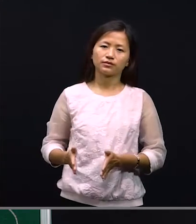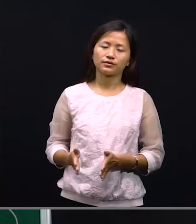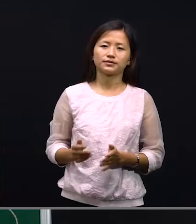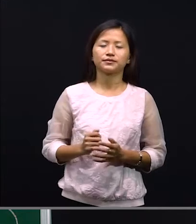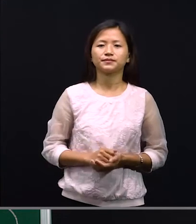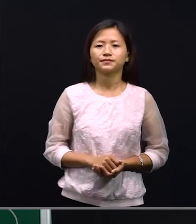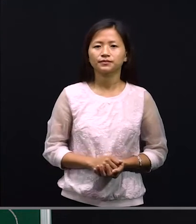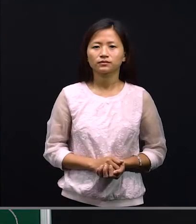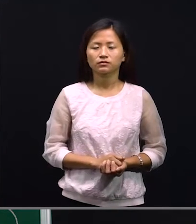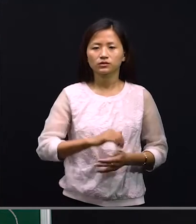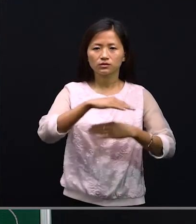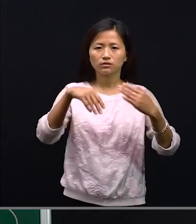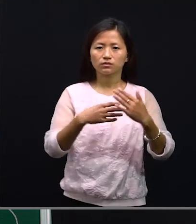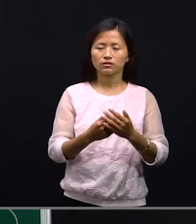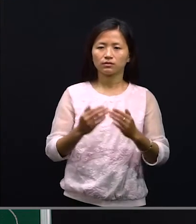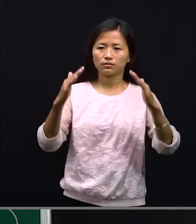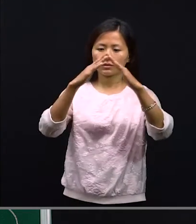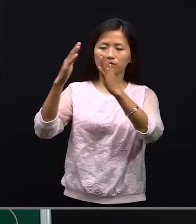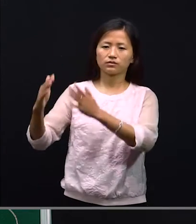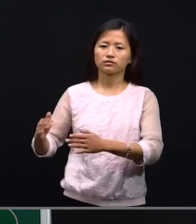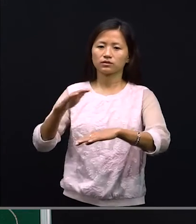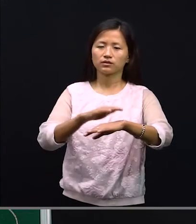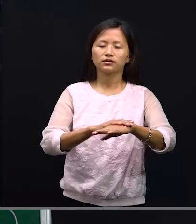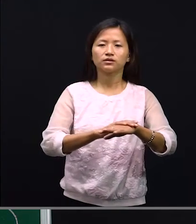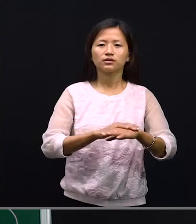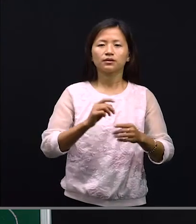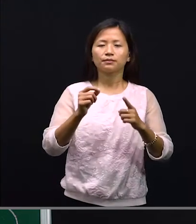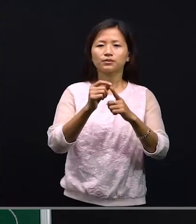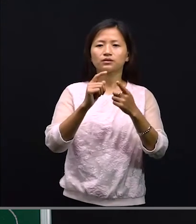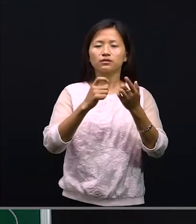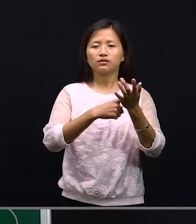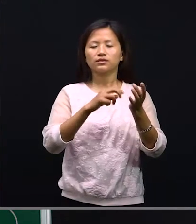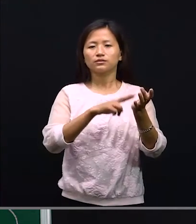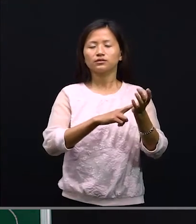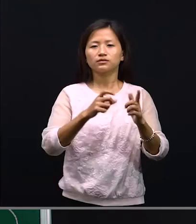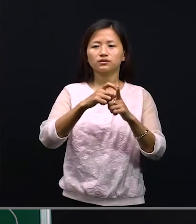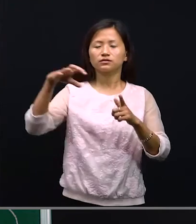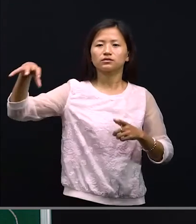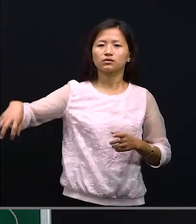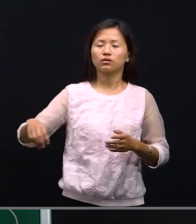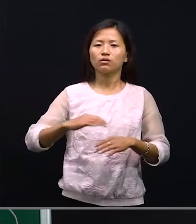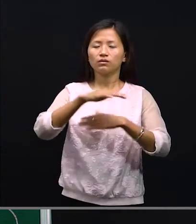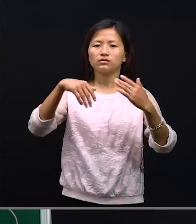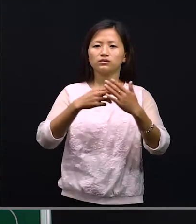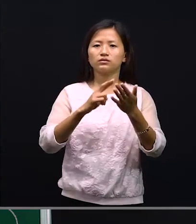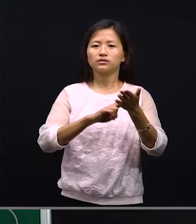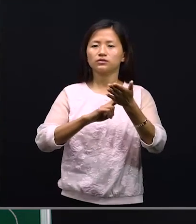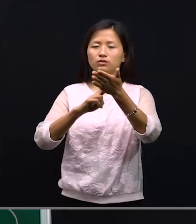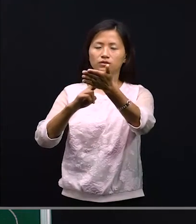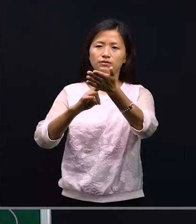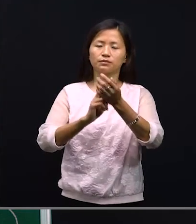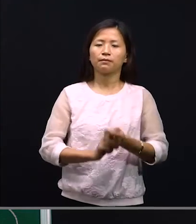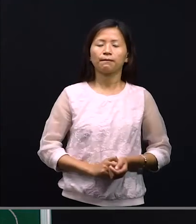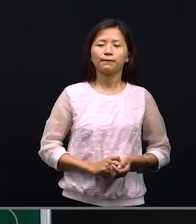the mountain range that touches the parent district and all the northern part of Nagaland is the lower